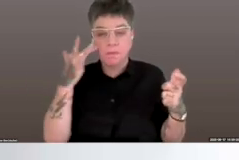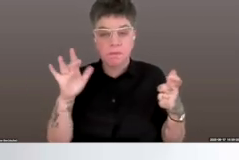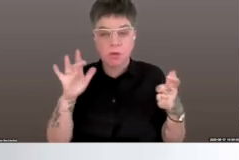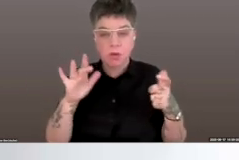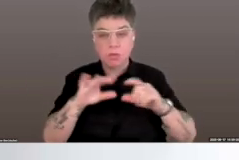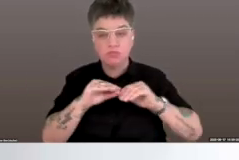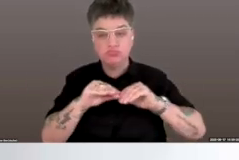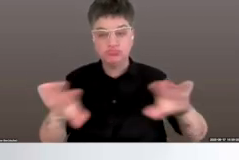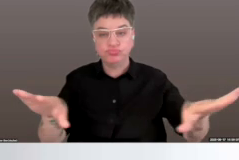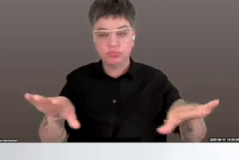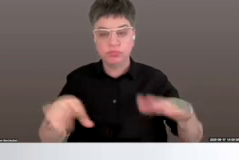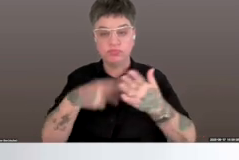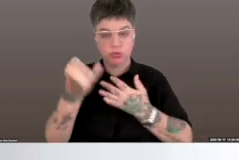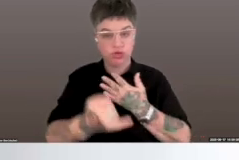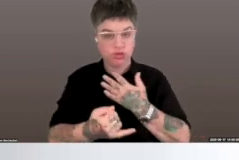project?